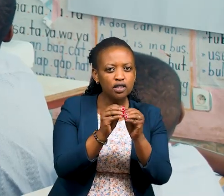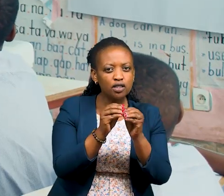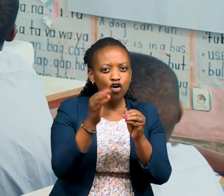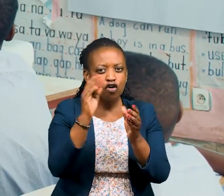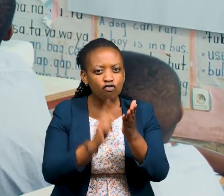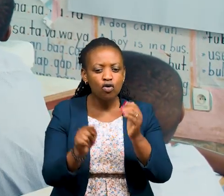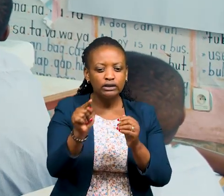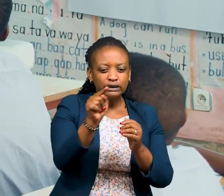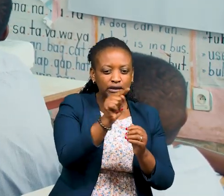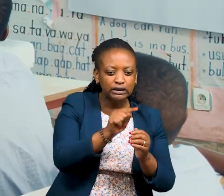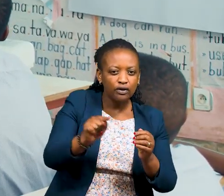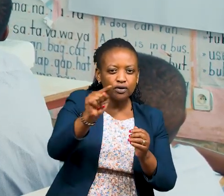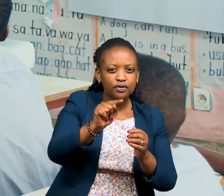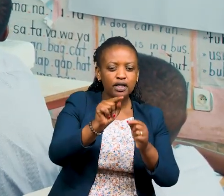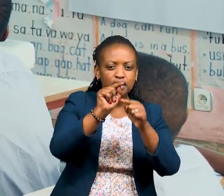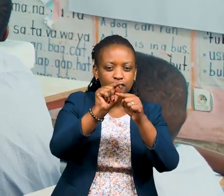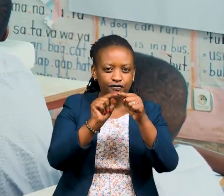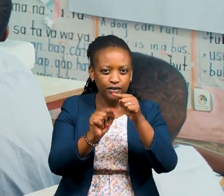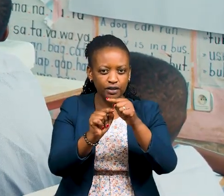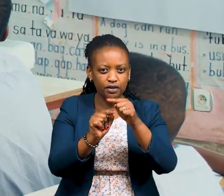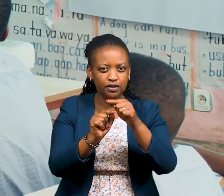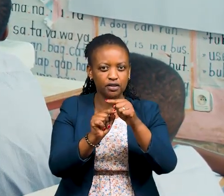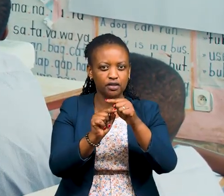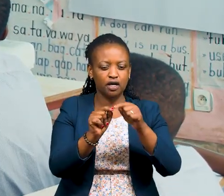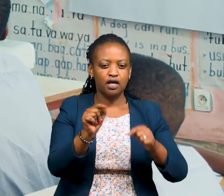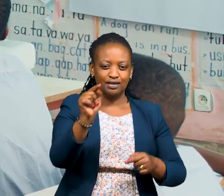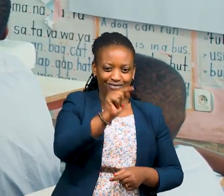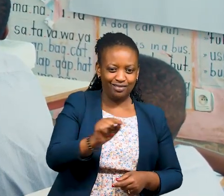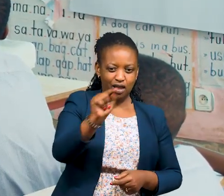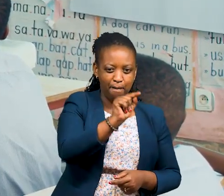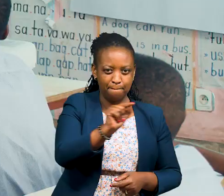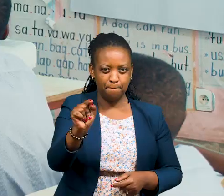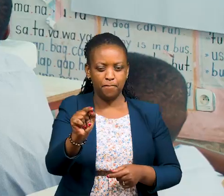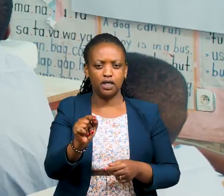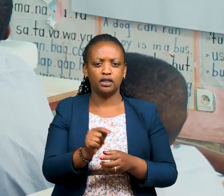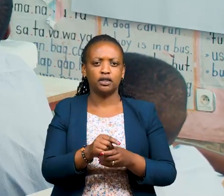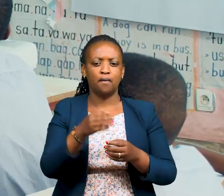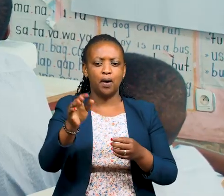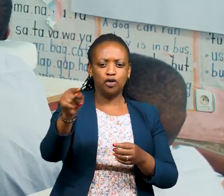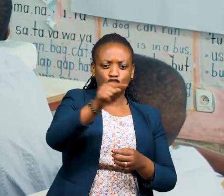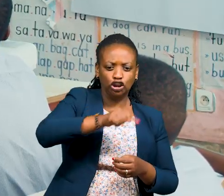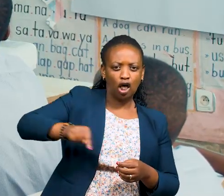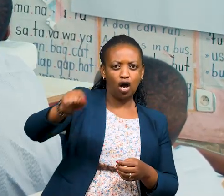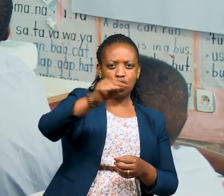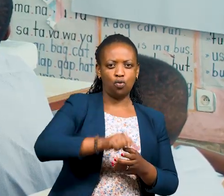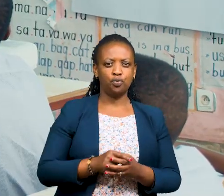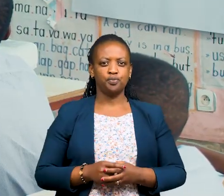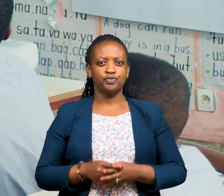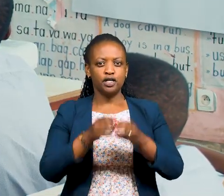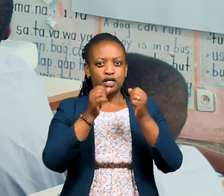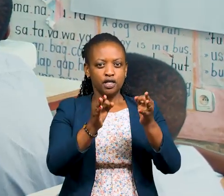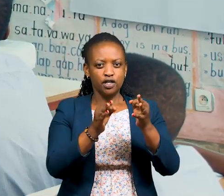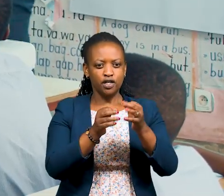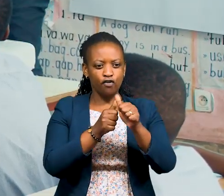is a result of circumference dividing the diameter of a circle.